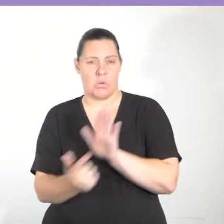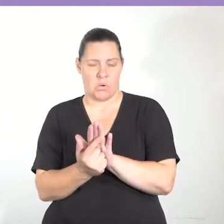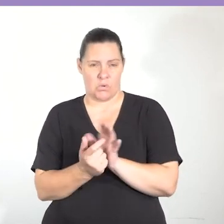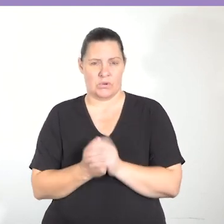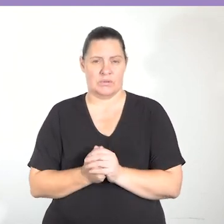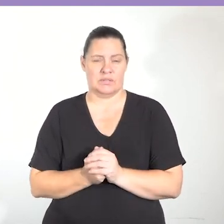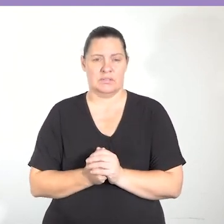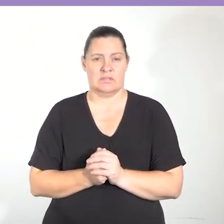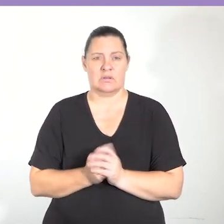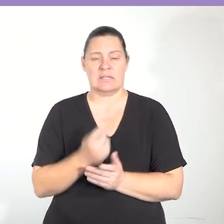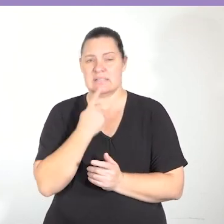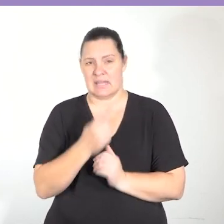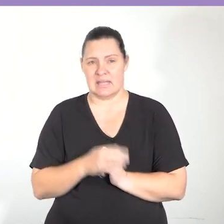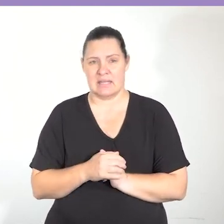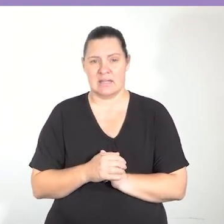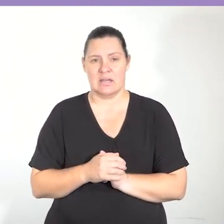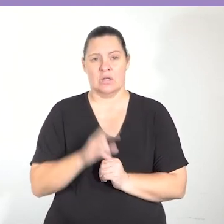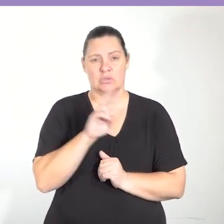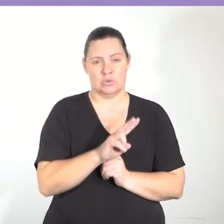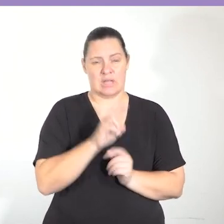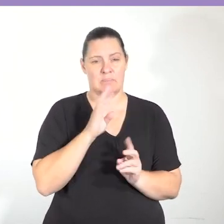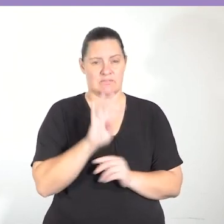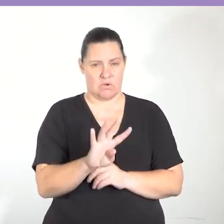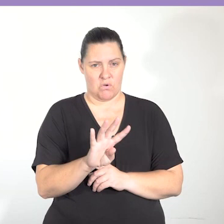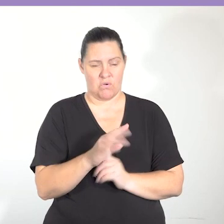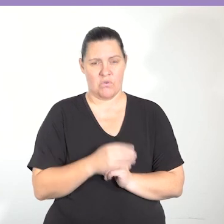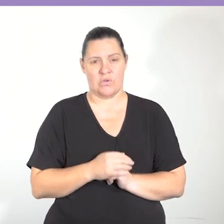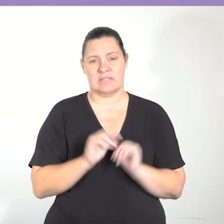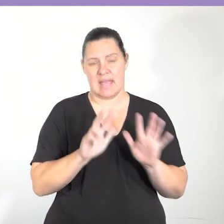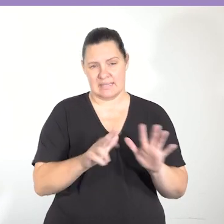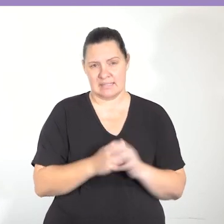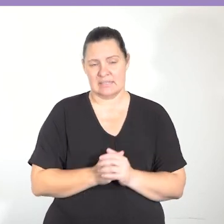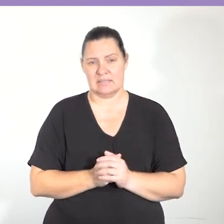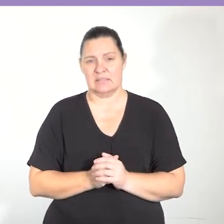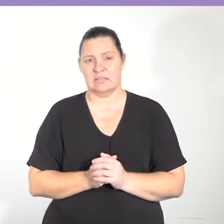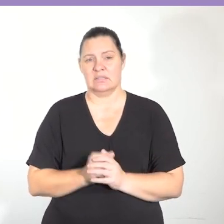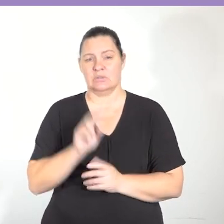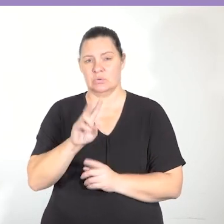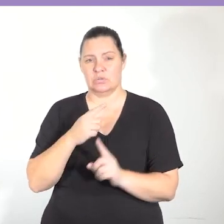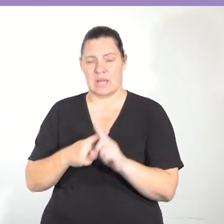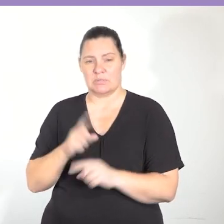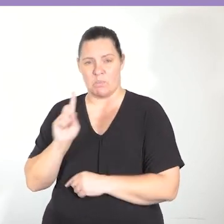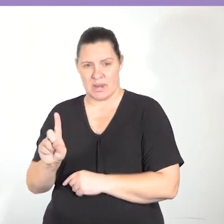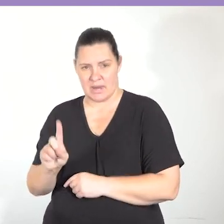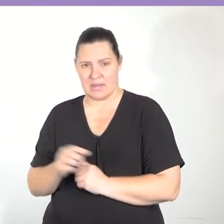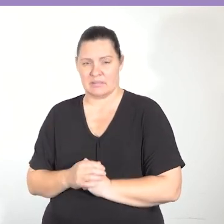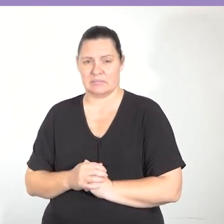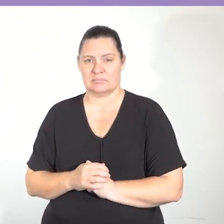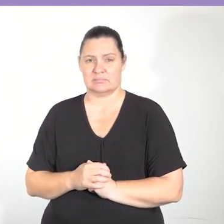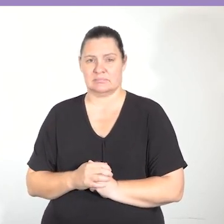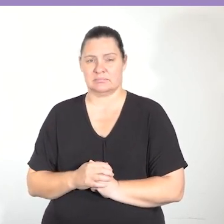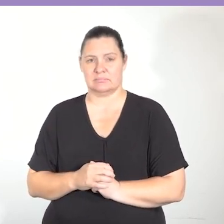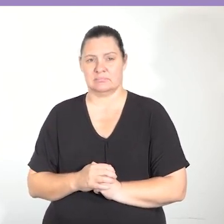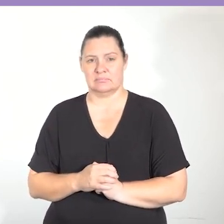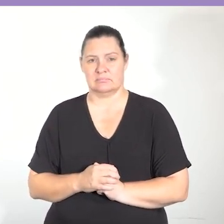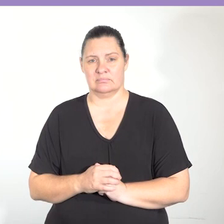So that we can say there, 2 times 4, which gives us 8, and then 2 times 1, which